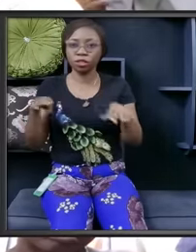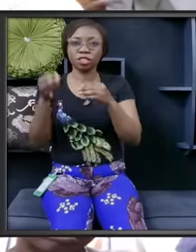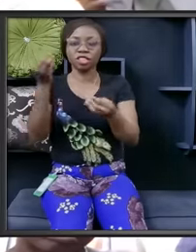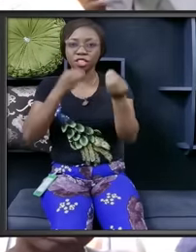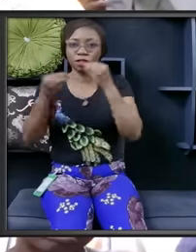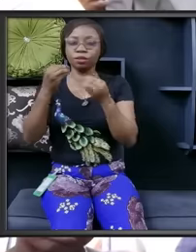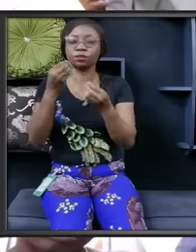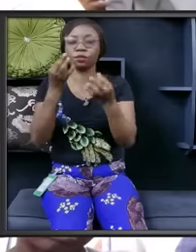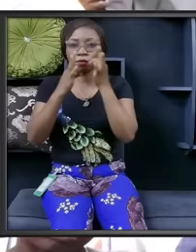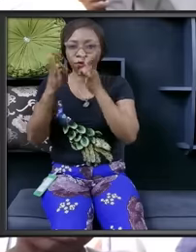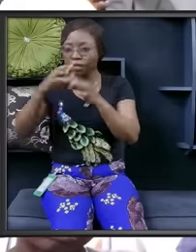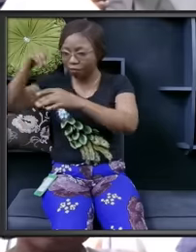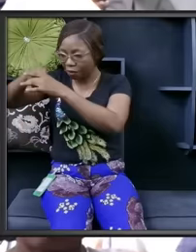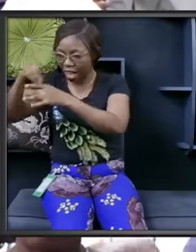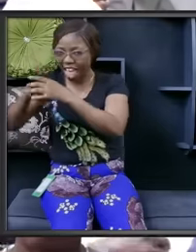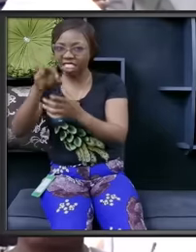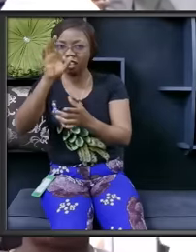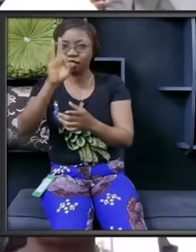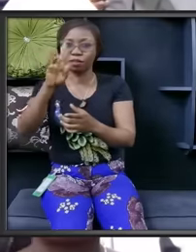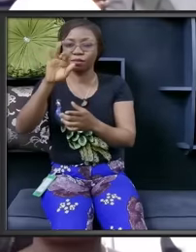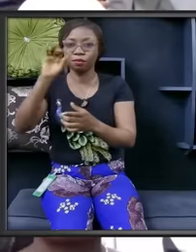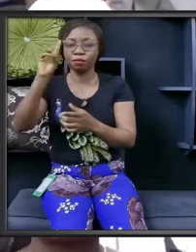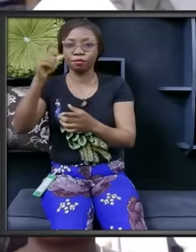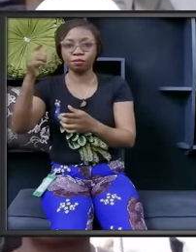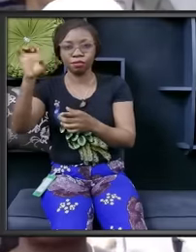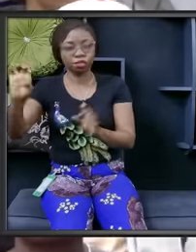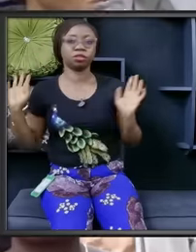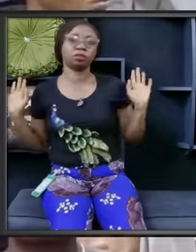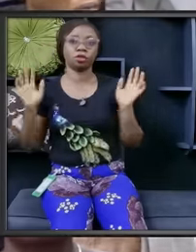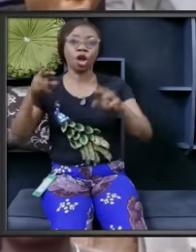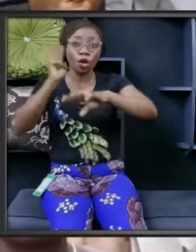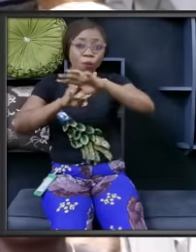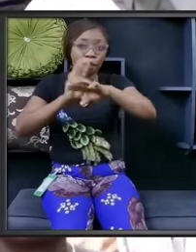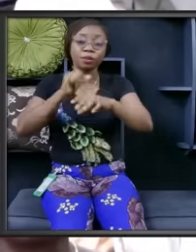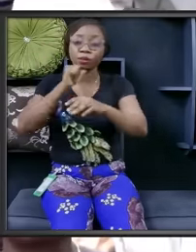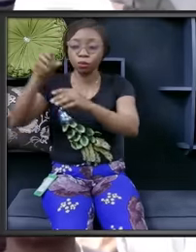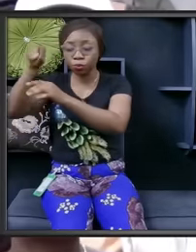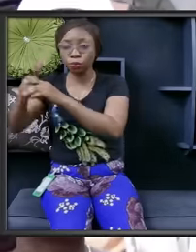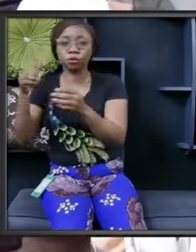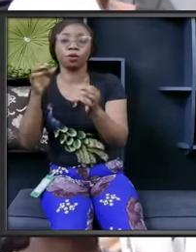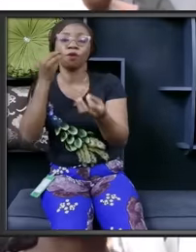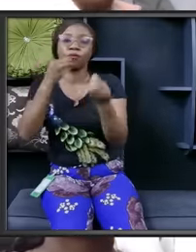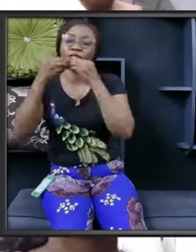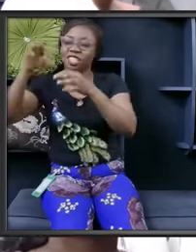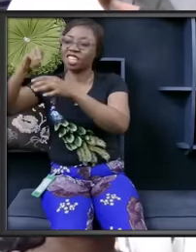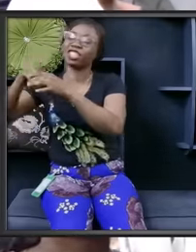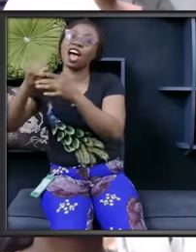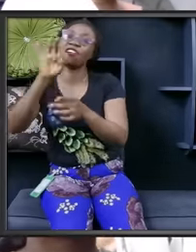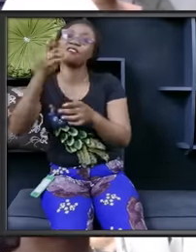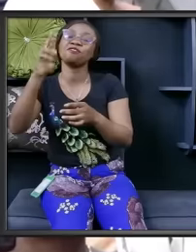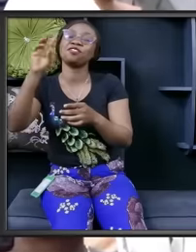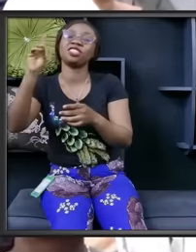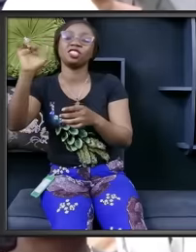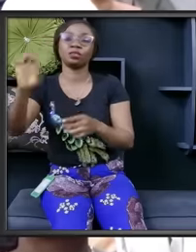No, God forbid. You know they touch him. And they even want me say, make I know they even put food for free. On so, a man for YouTube